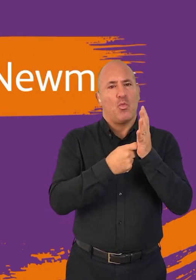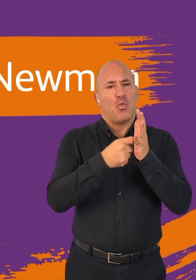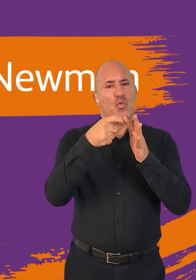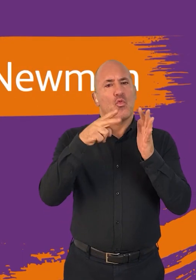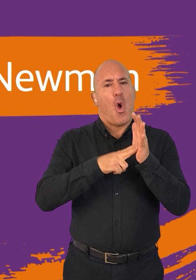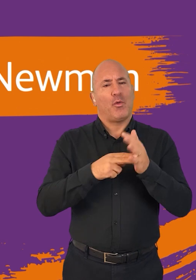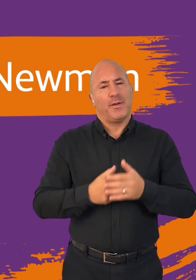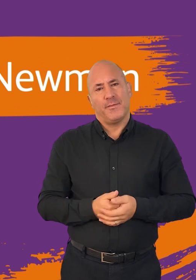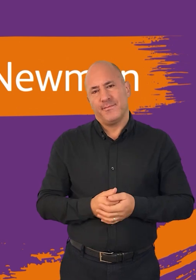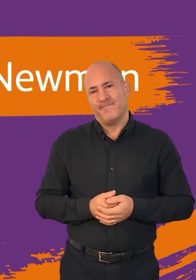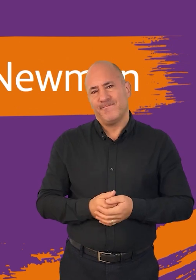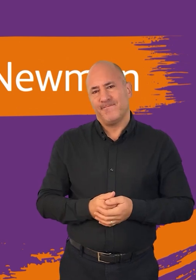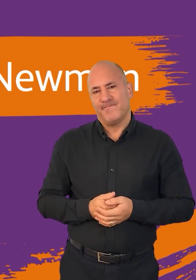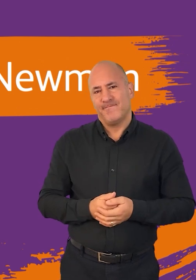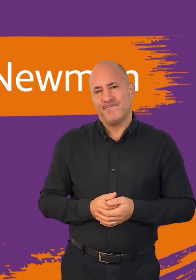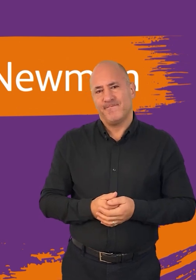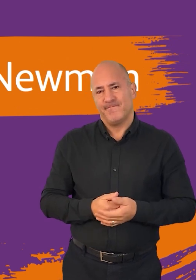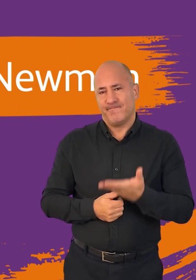Warren Newman.